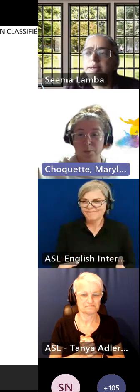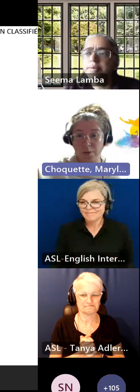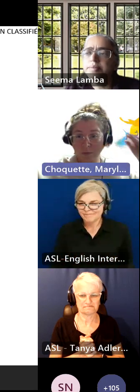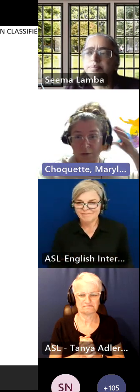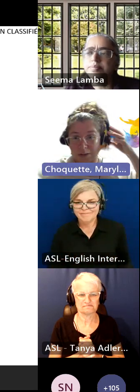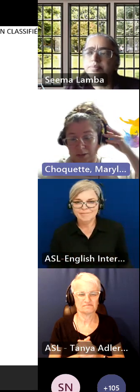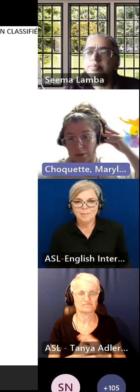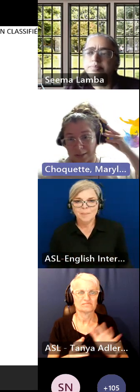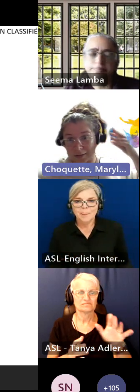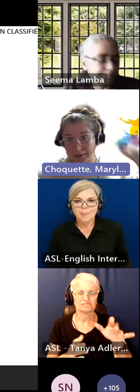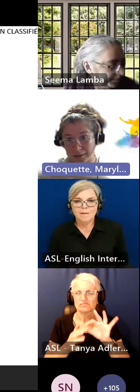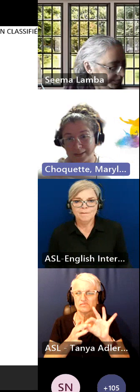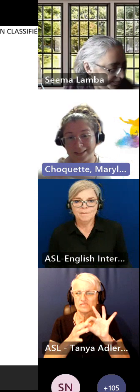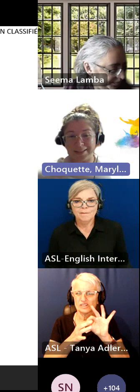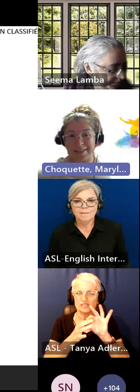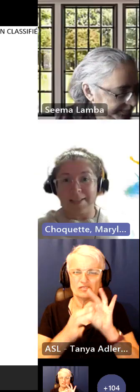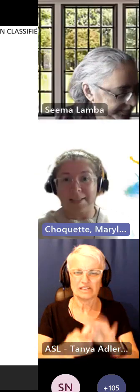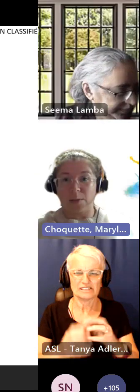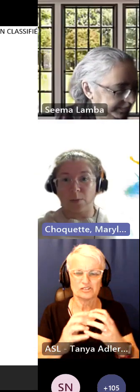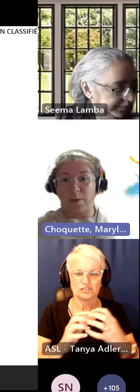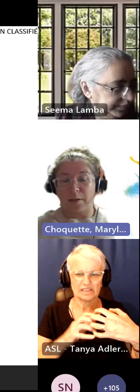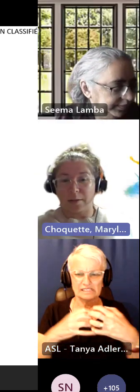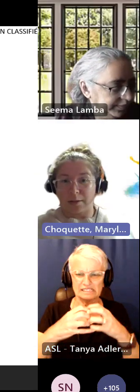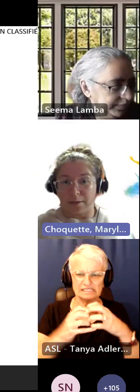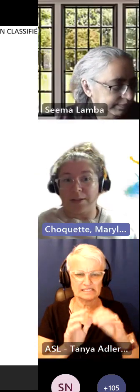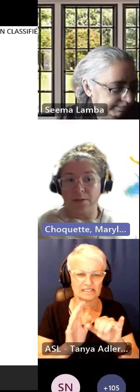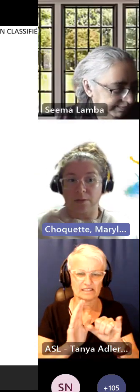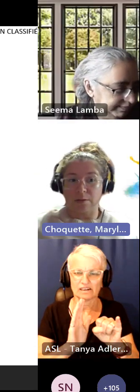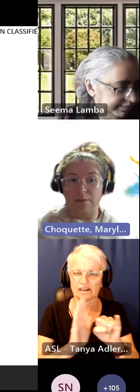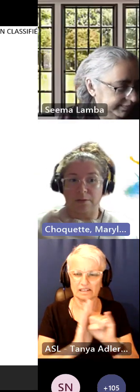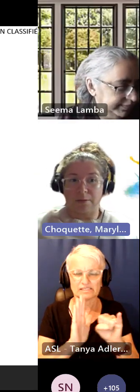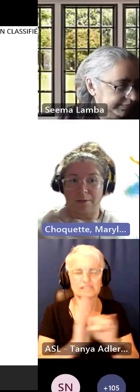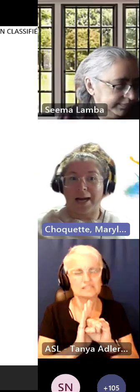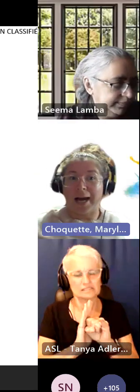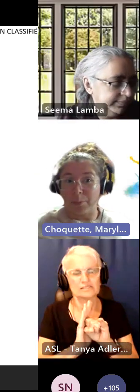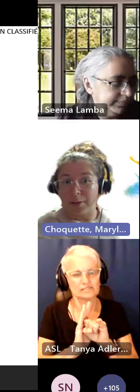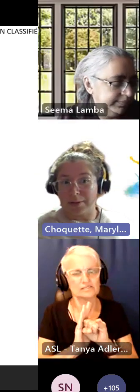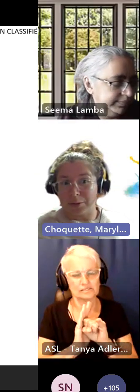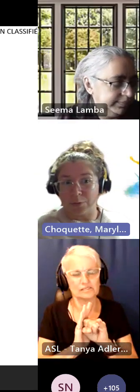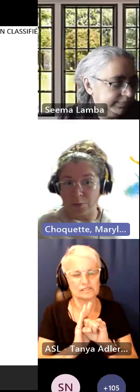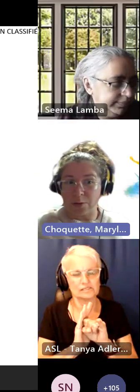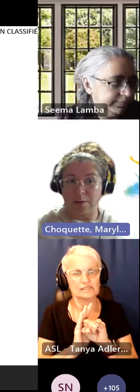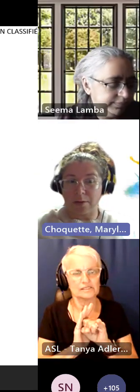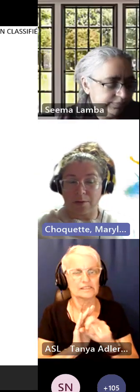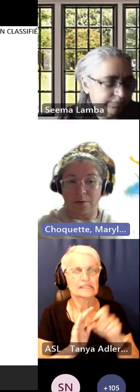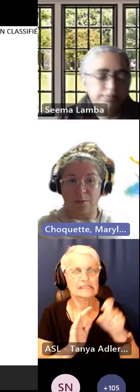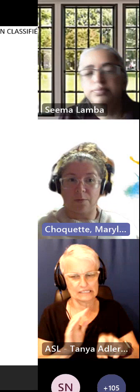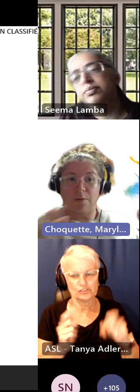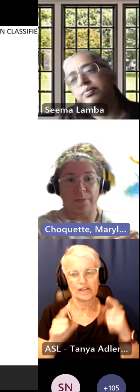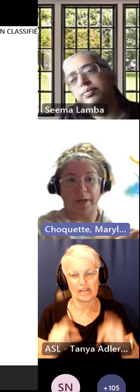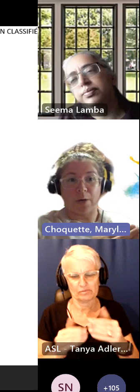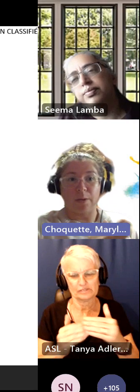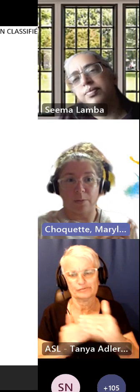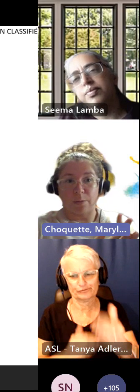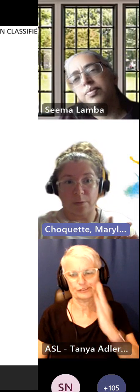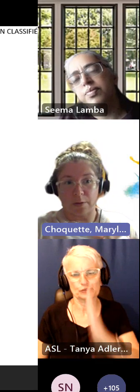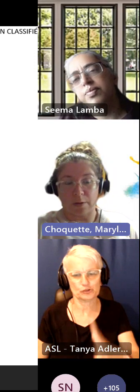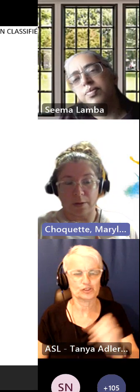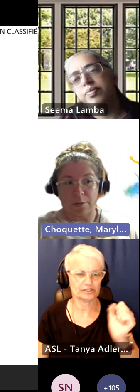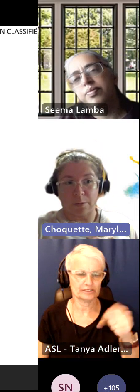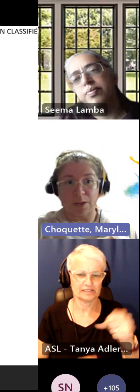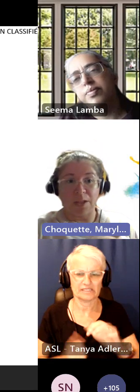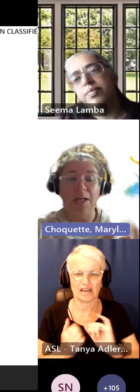So in terms of intersecting identities, that's one thing that needs to happen in the future in terms of how we